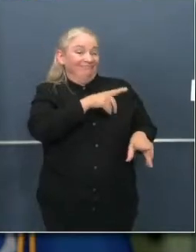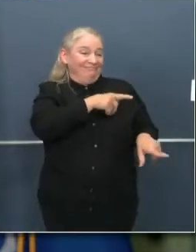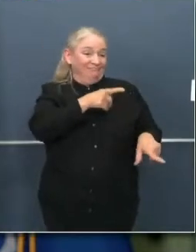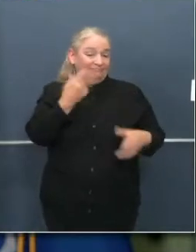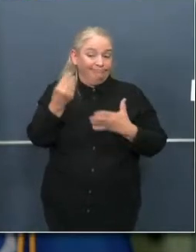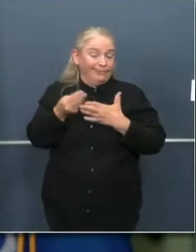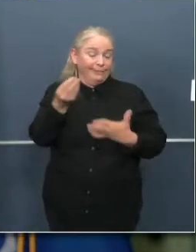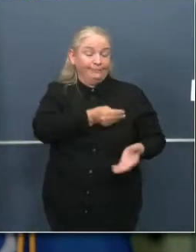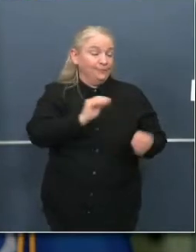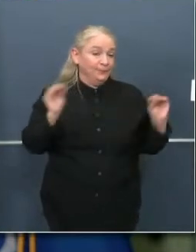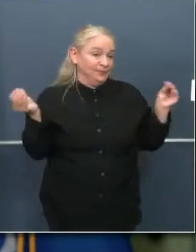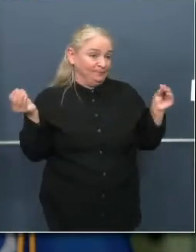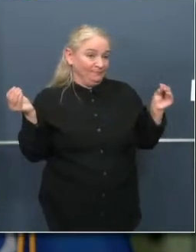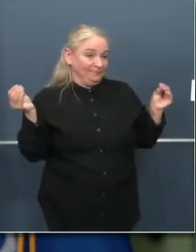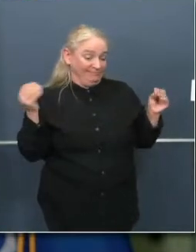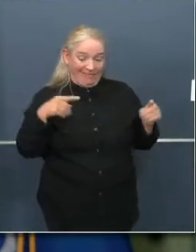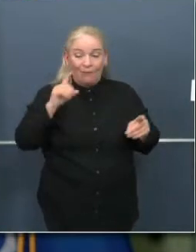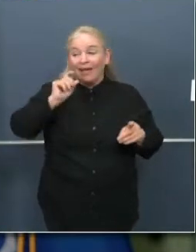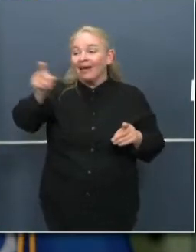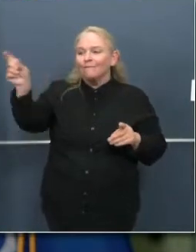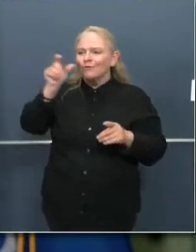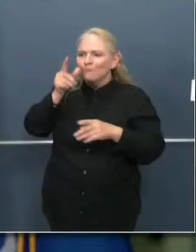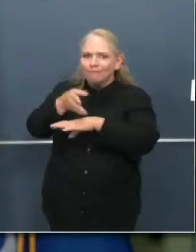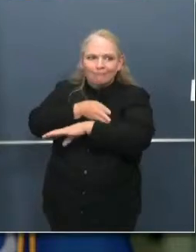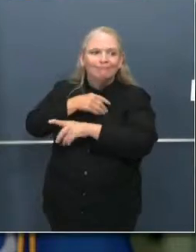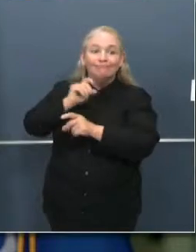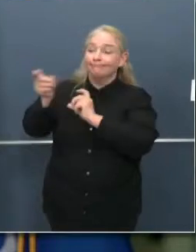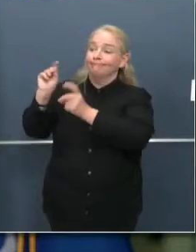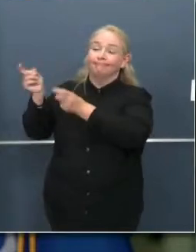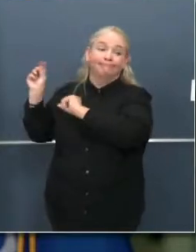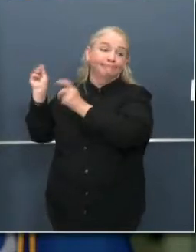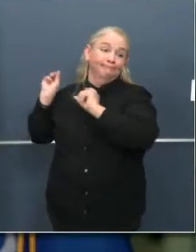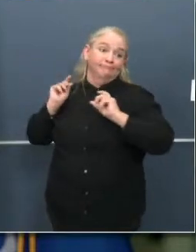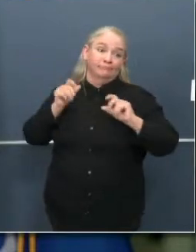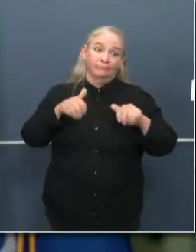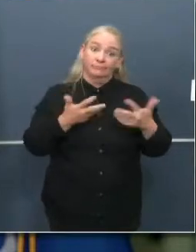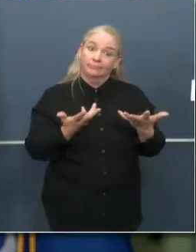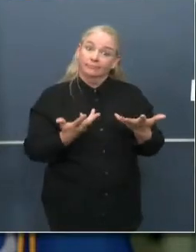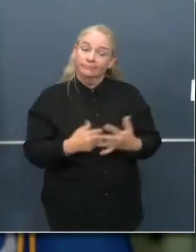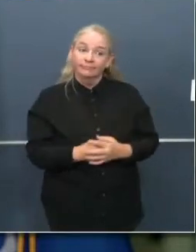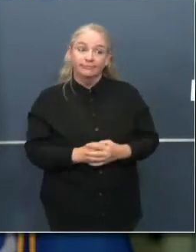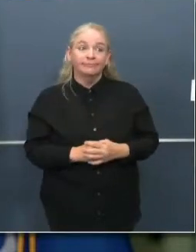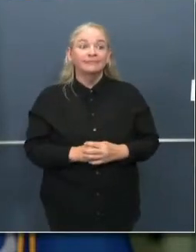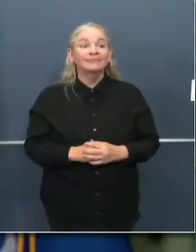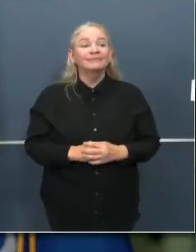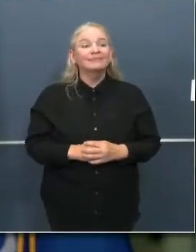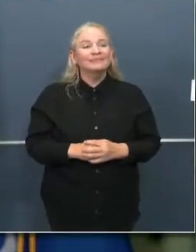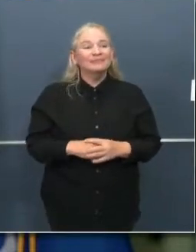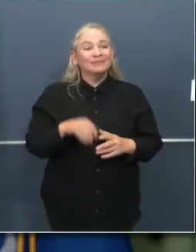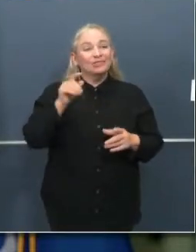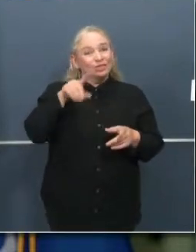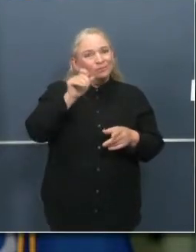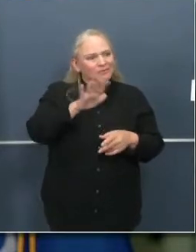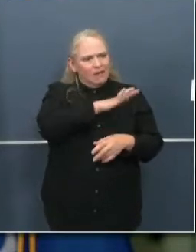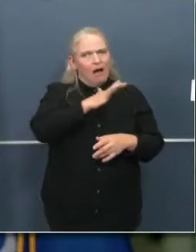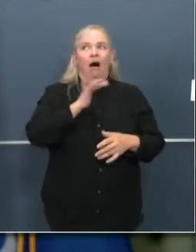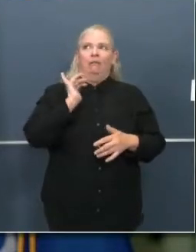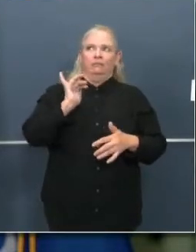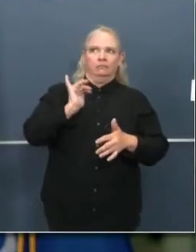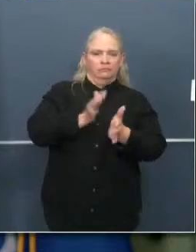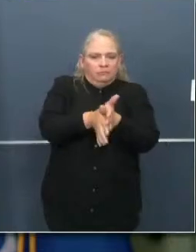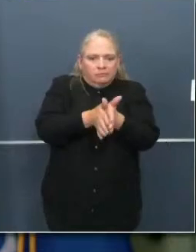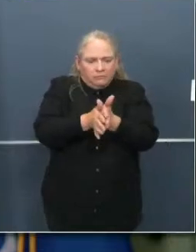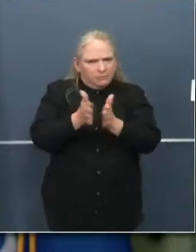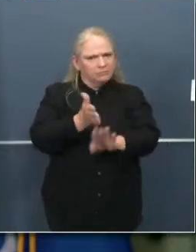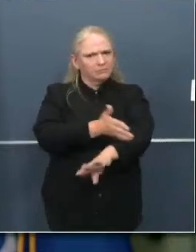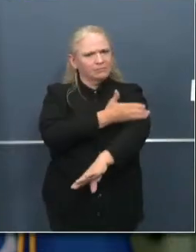incentive enough, or rather a disincentive enough, then we will assume more responsibility still. But